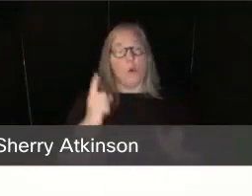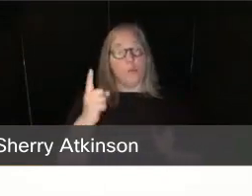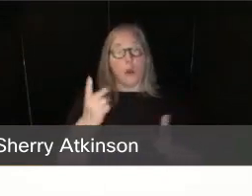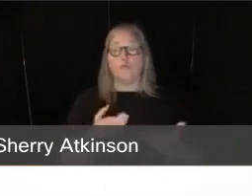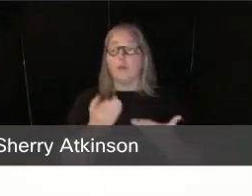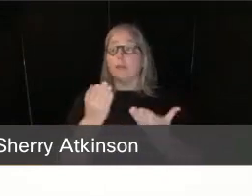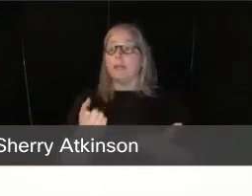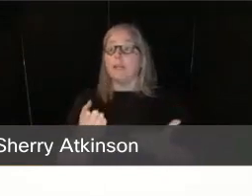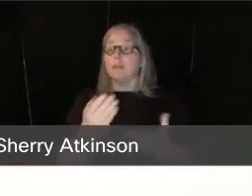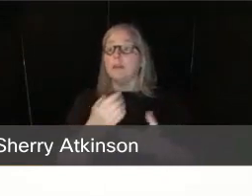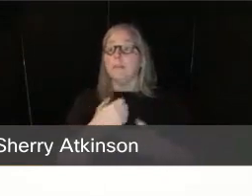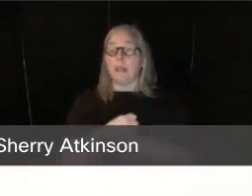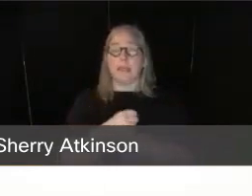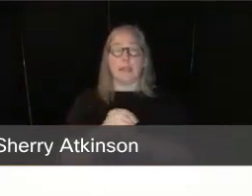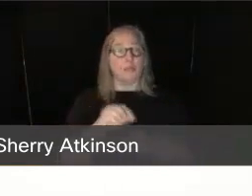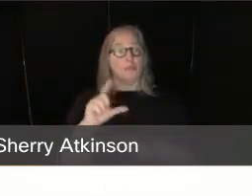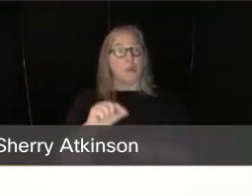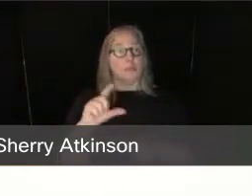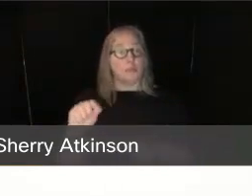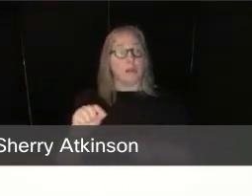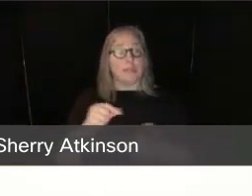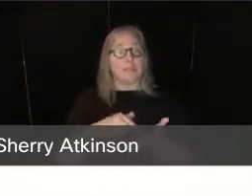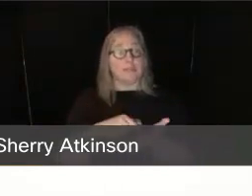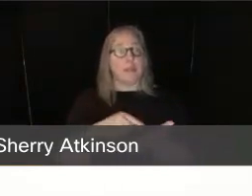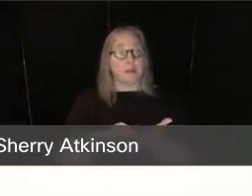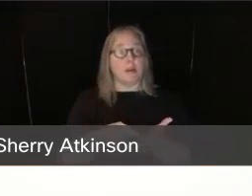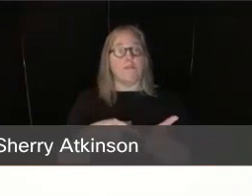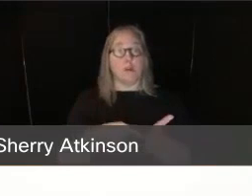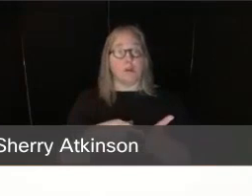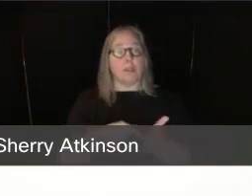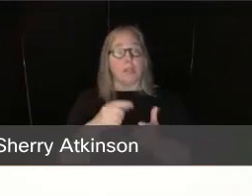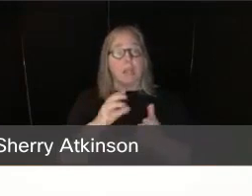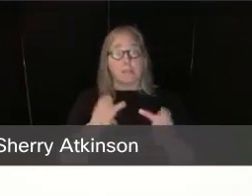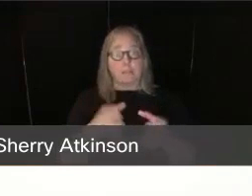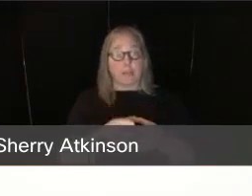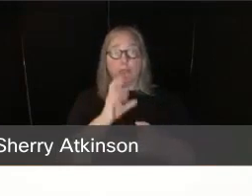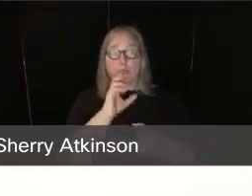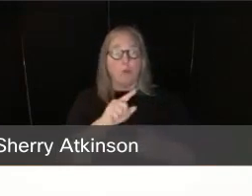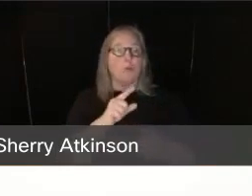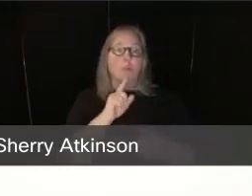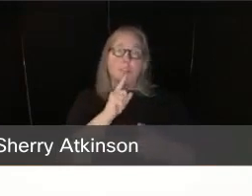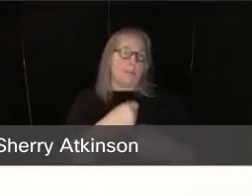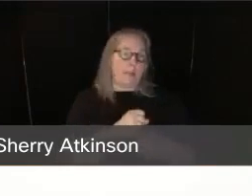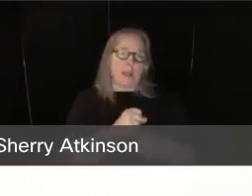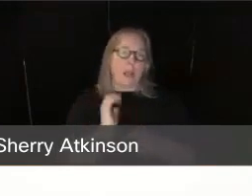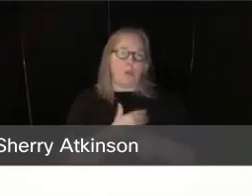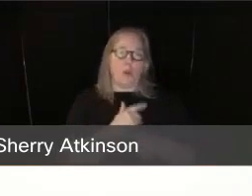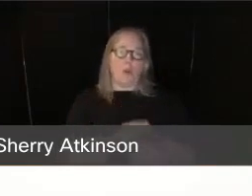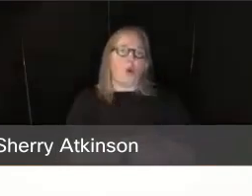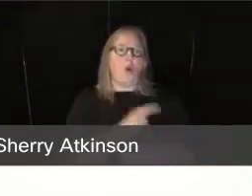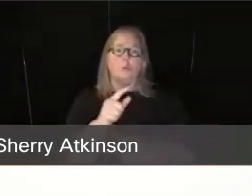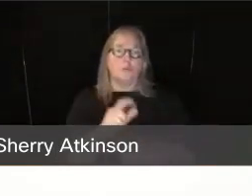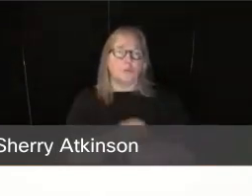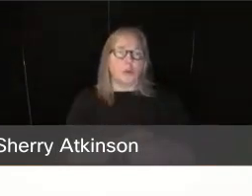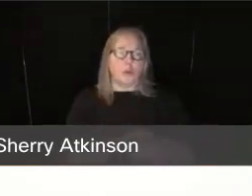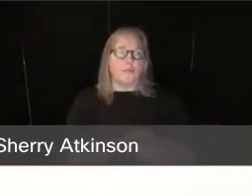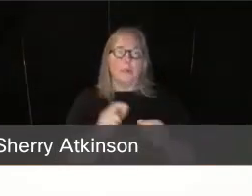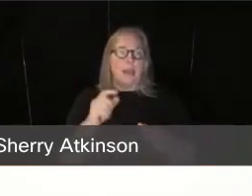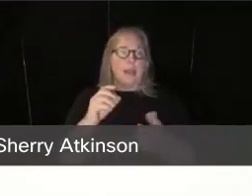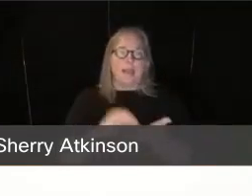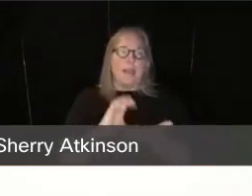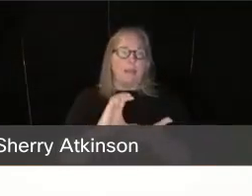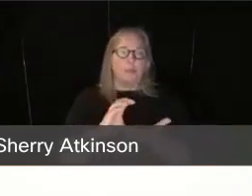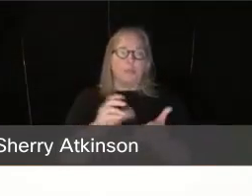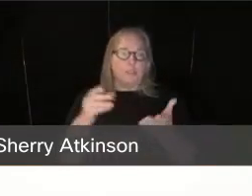in the 2020 Spending Affordability Committee report was to make our long-term capital spending plan in the